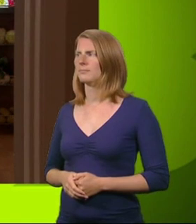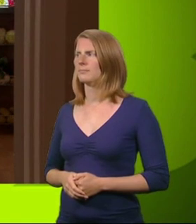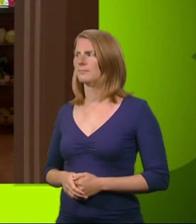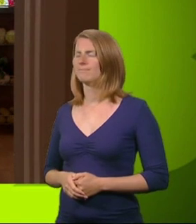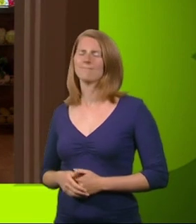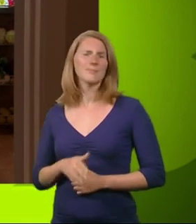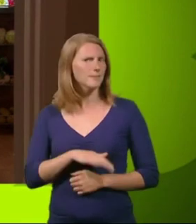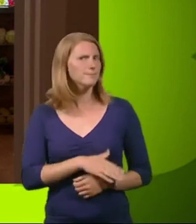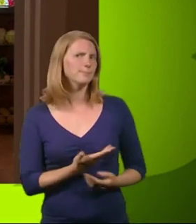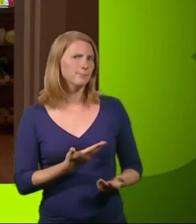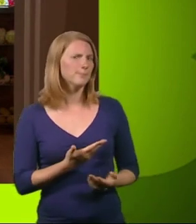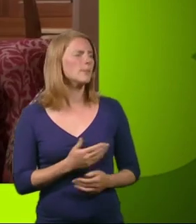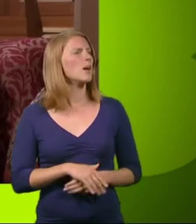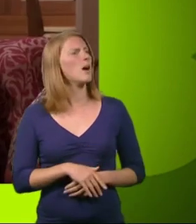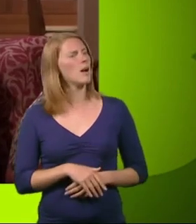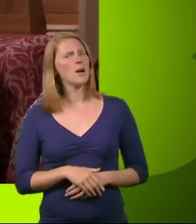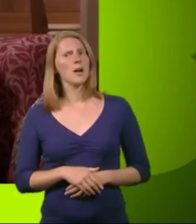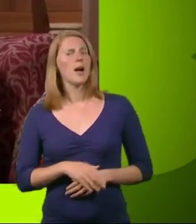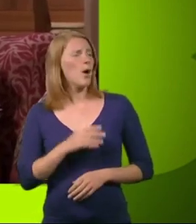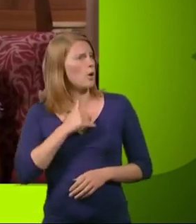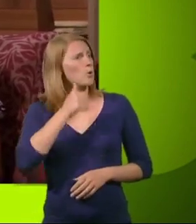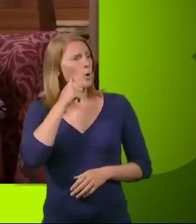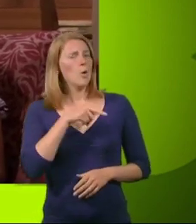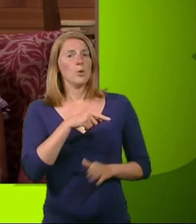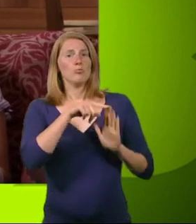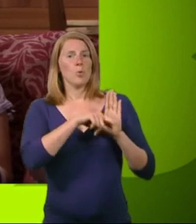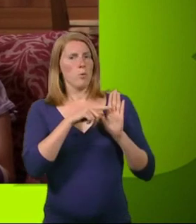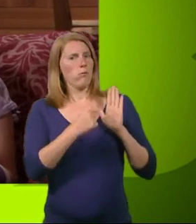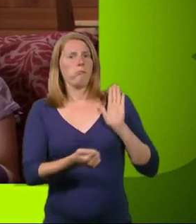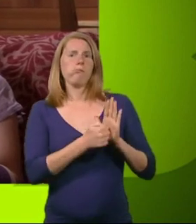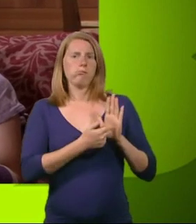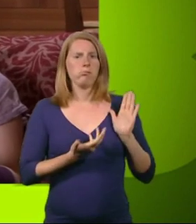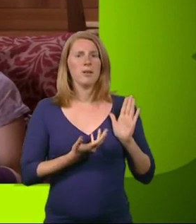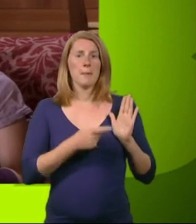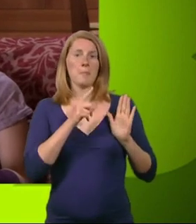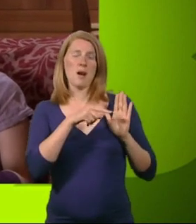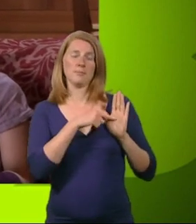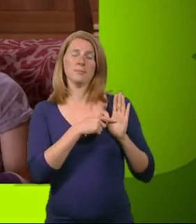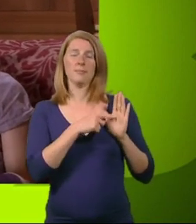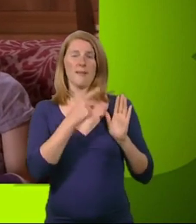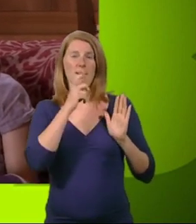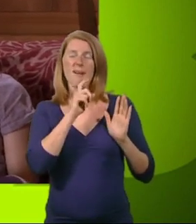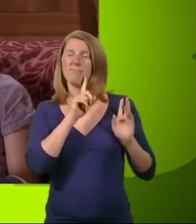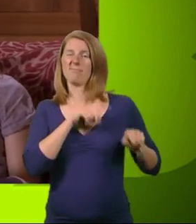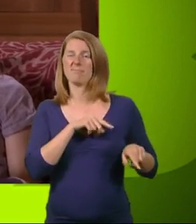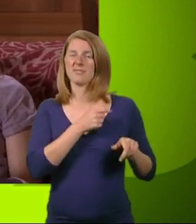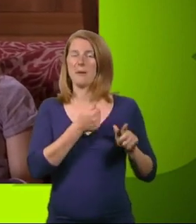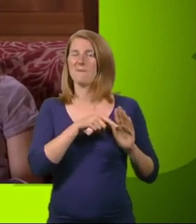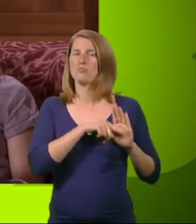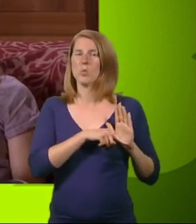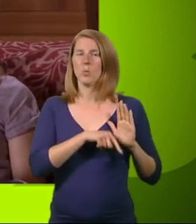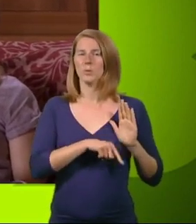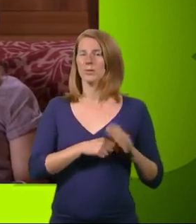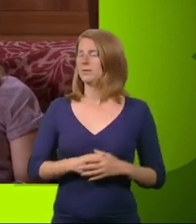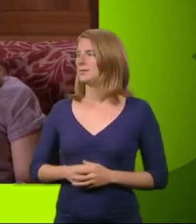Lily, look, I know it's a stupid rule, but stupid rules deserve to be